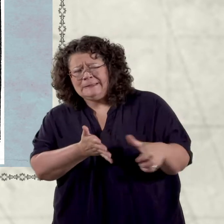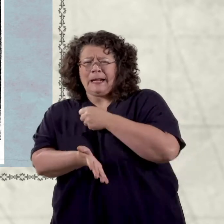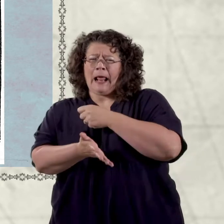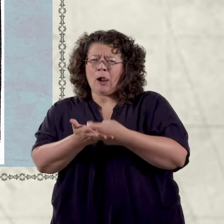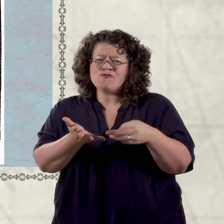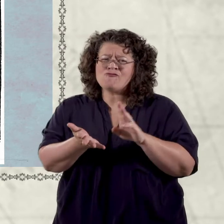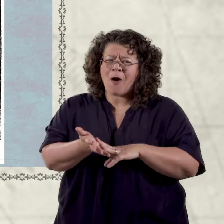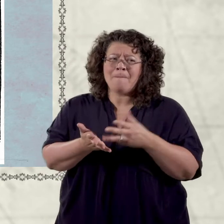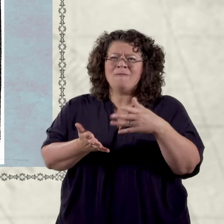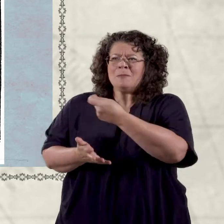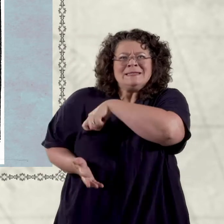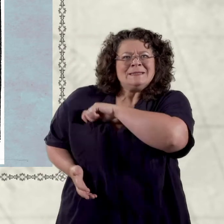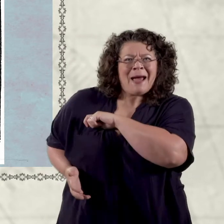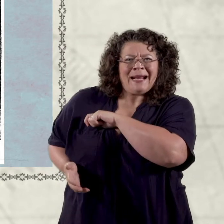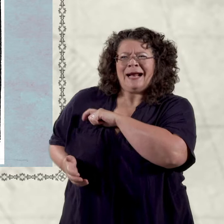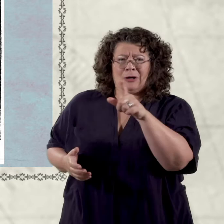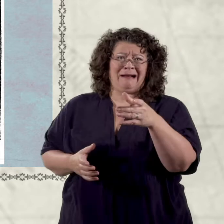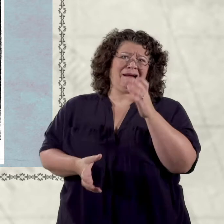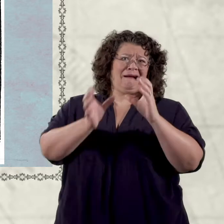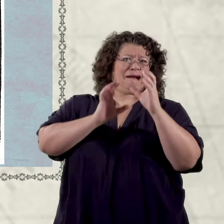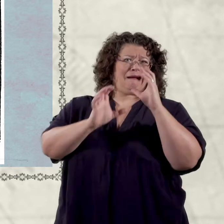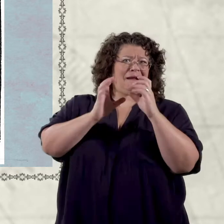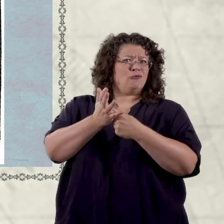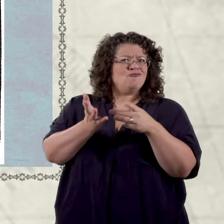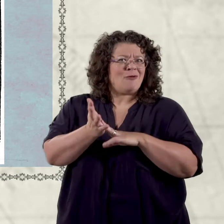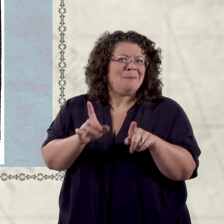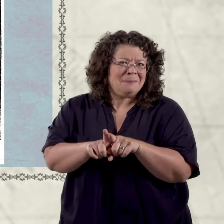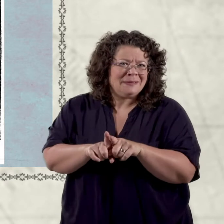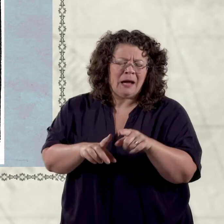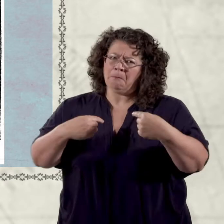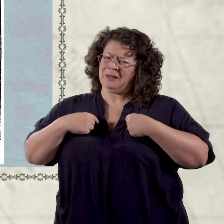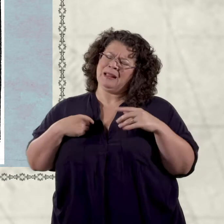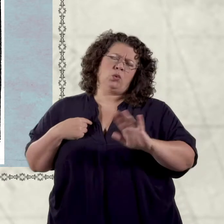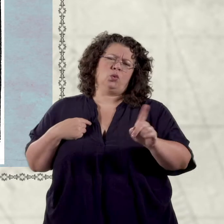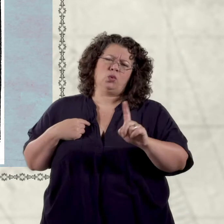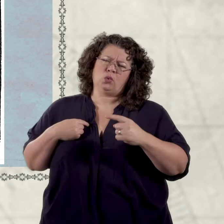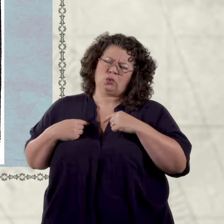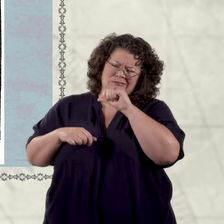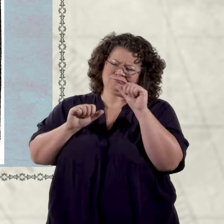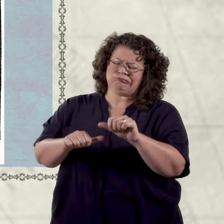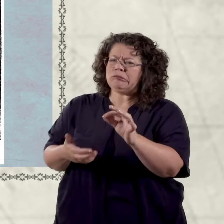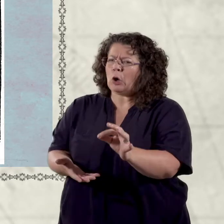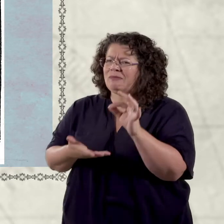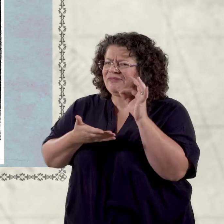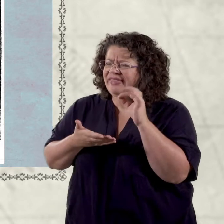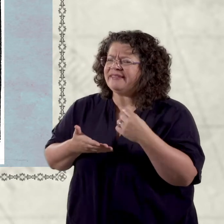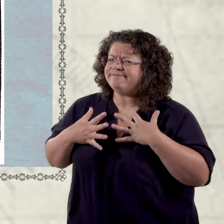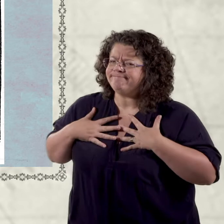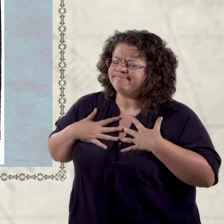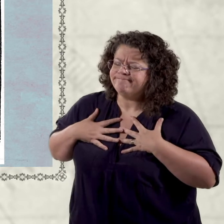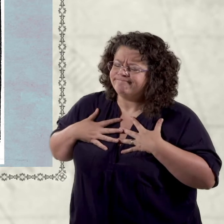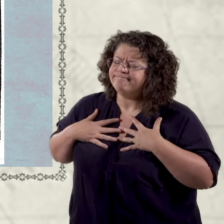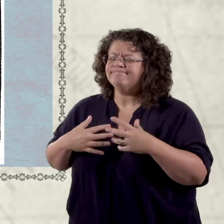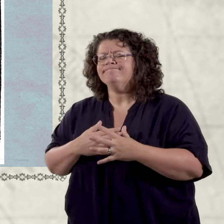Spanish and drinking rum as well. I didn't drink rum. Oh no. I preferred a nice cup of